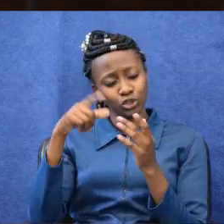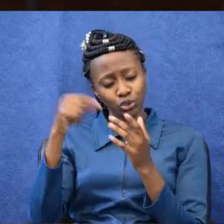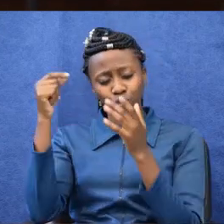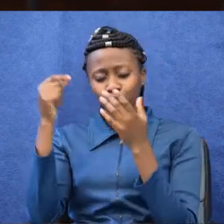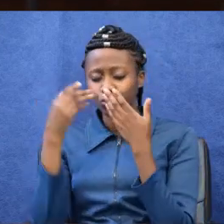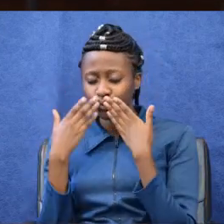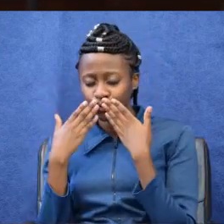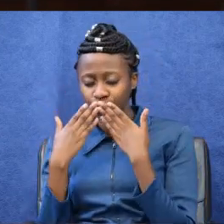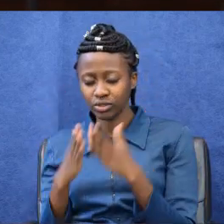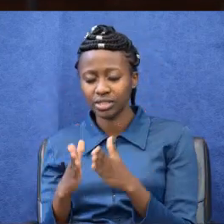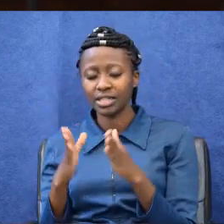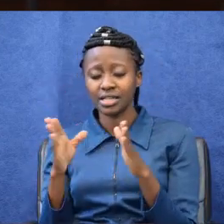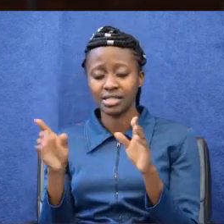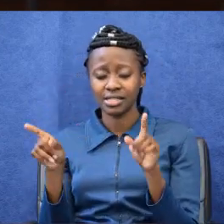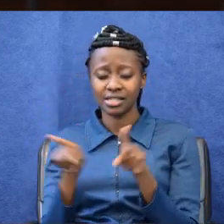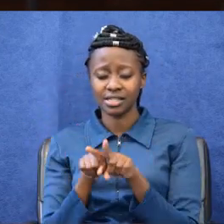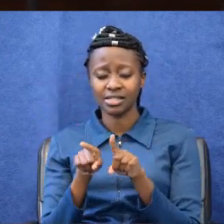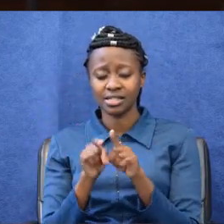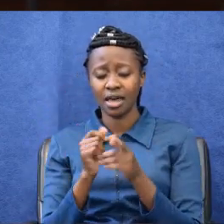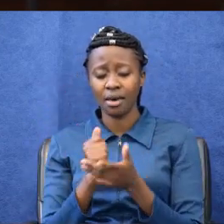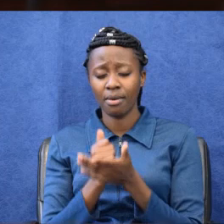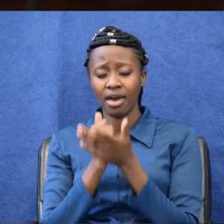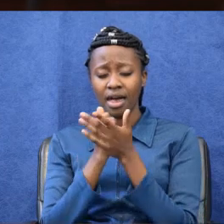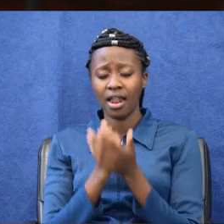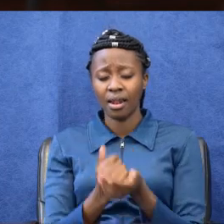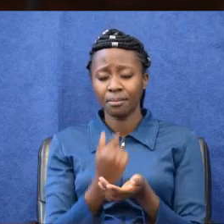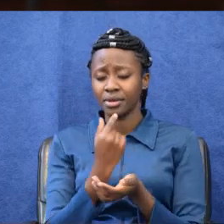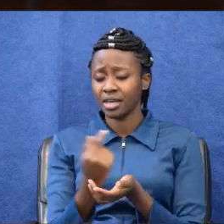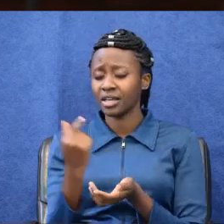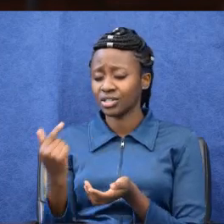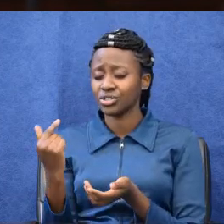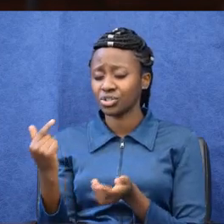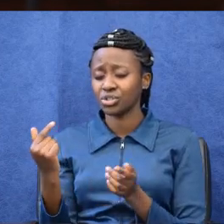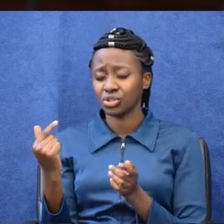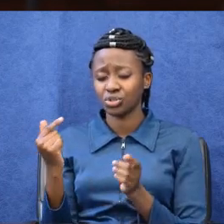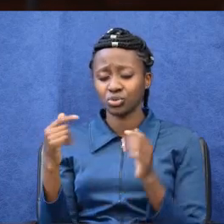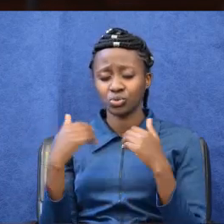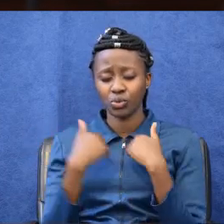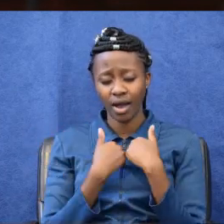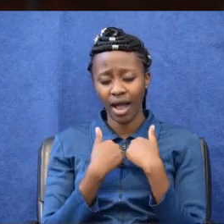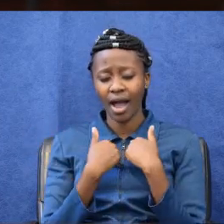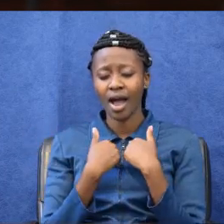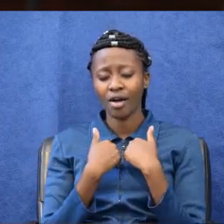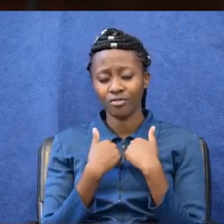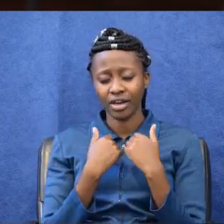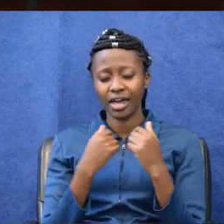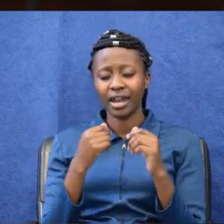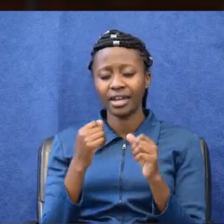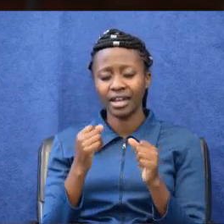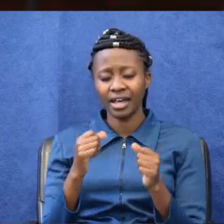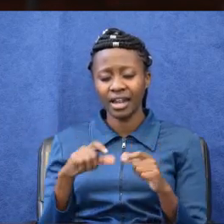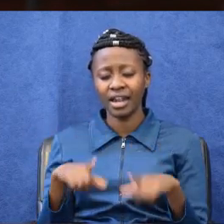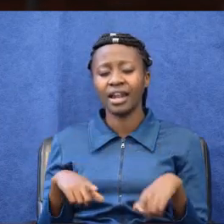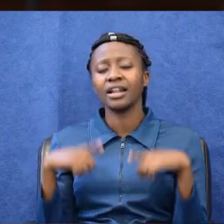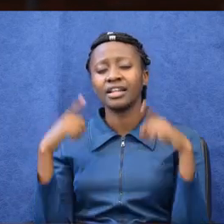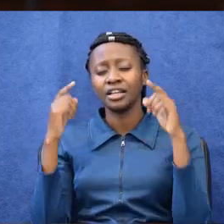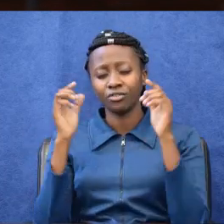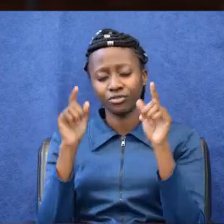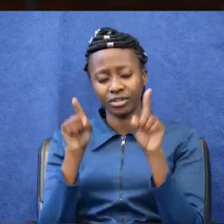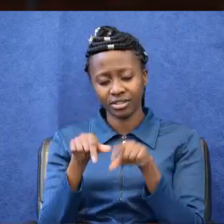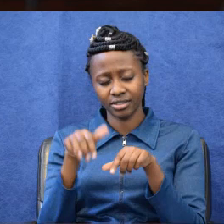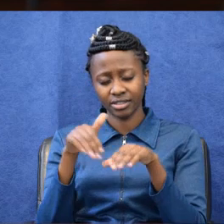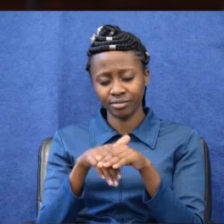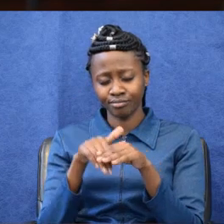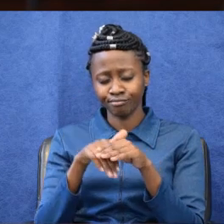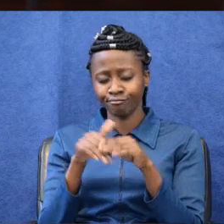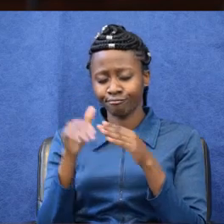you help each one of us to keep that word and, Lord, live according to that word, dear Master. Father, Lord, we